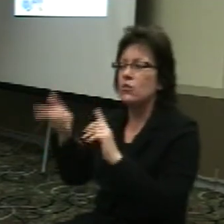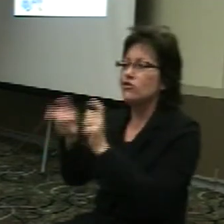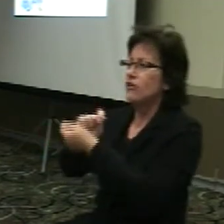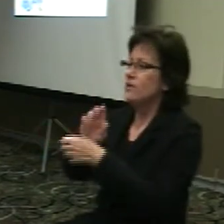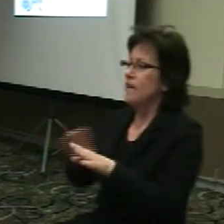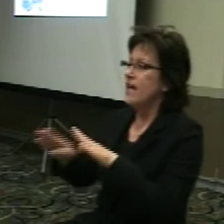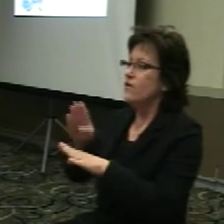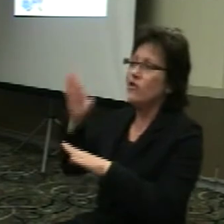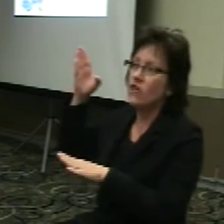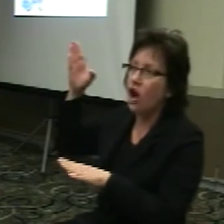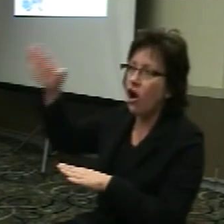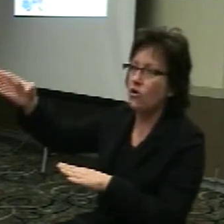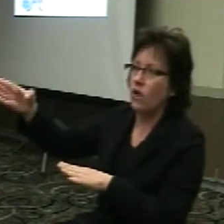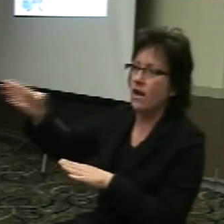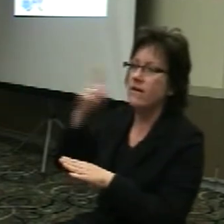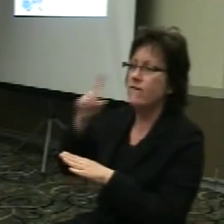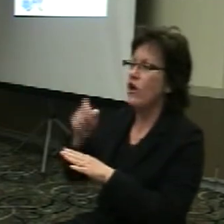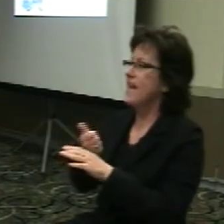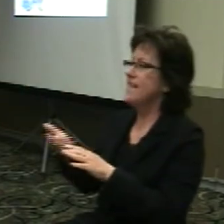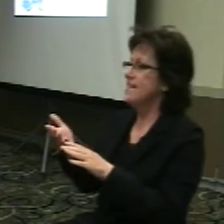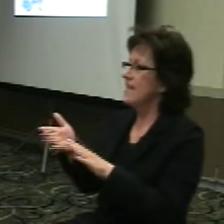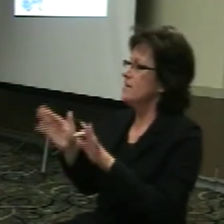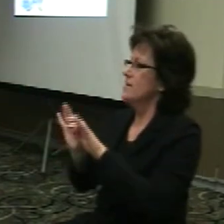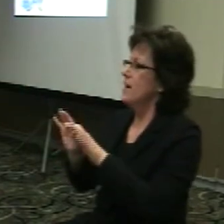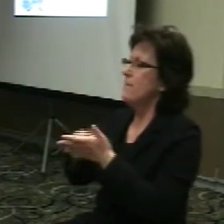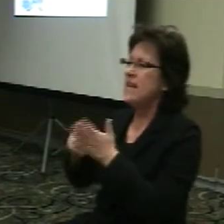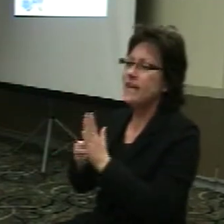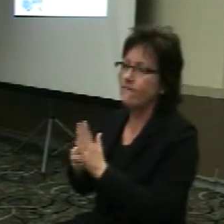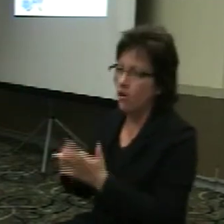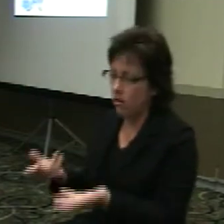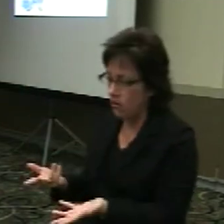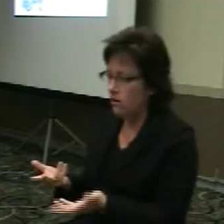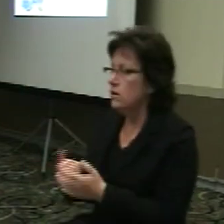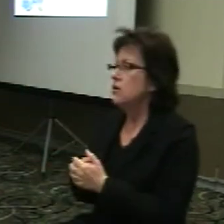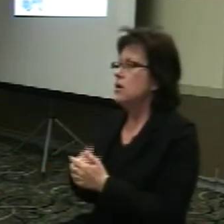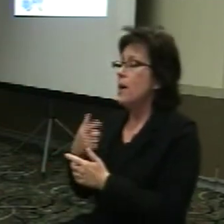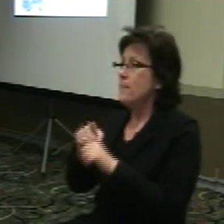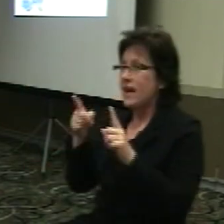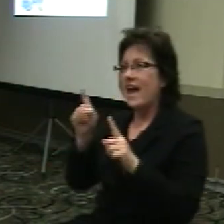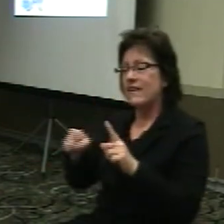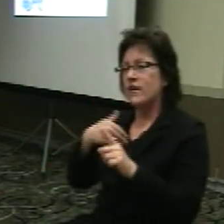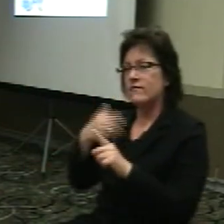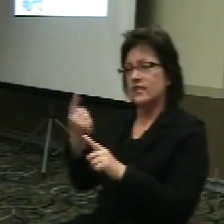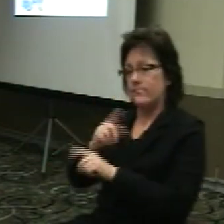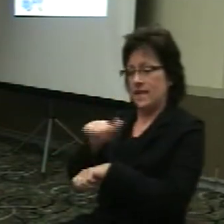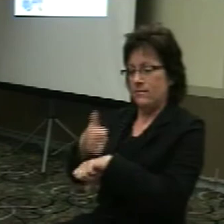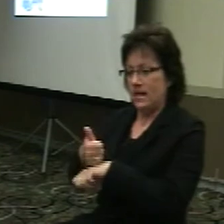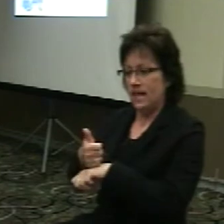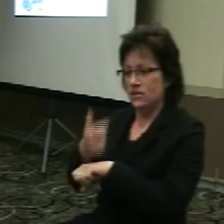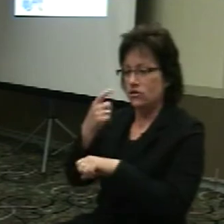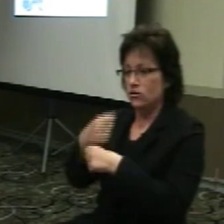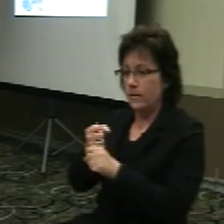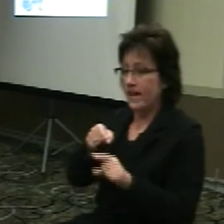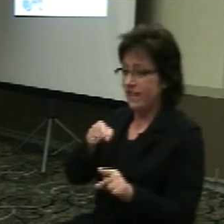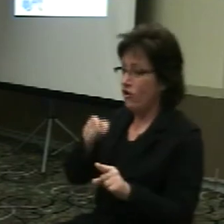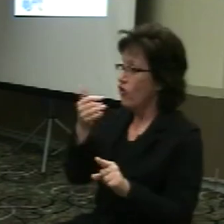anything meaningful. But I probably have to have something in place to make the current behavior not so